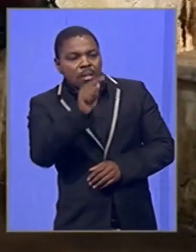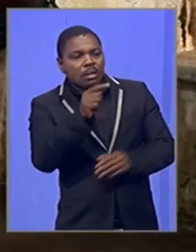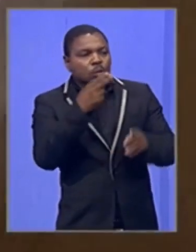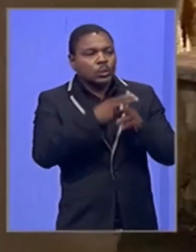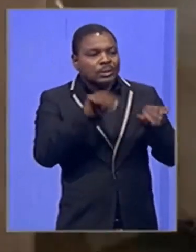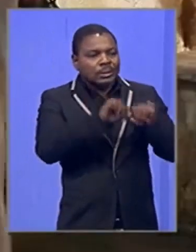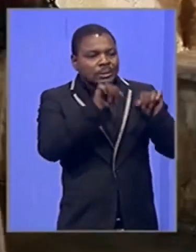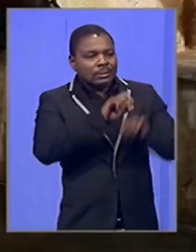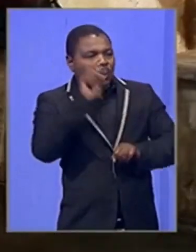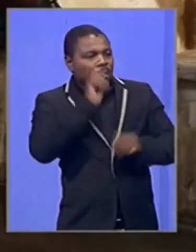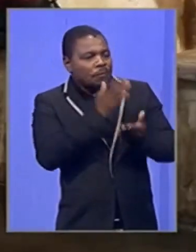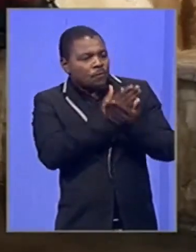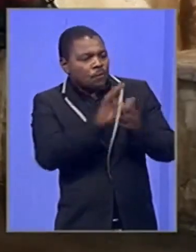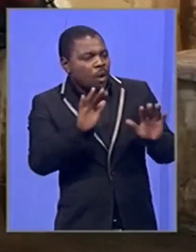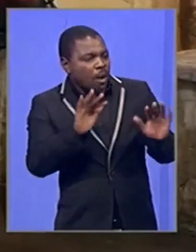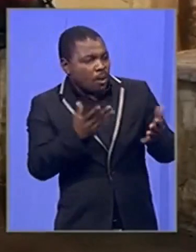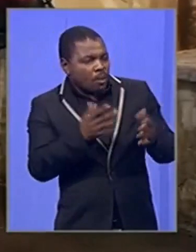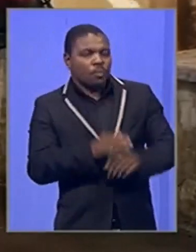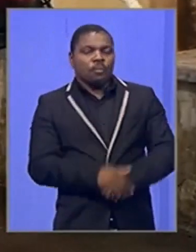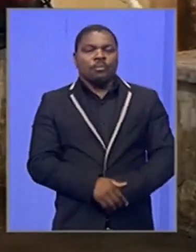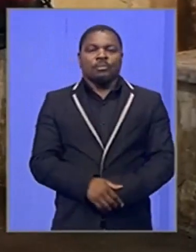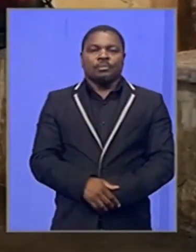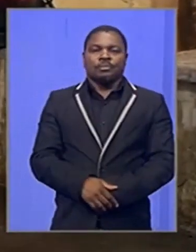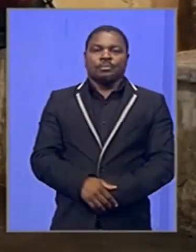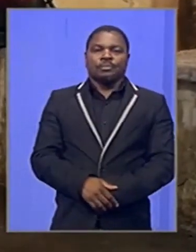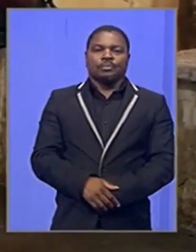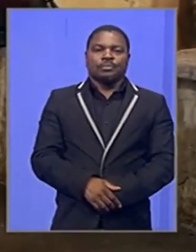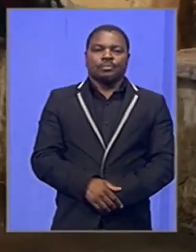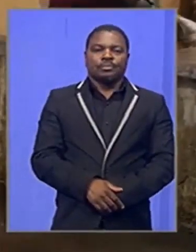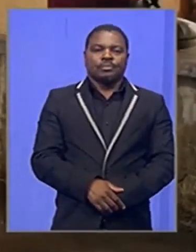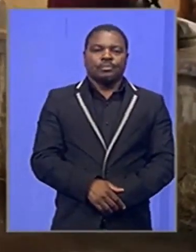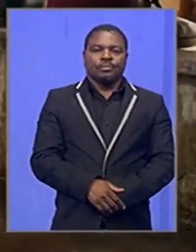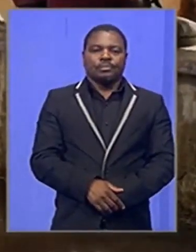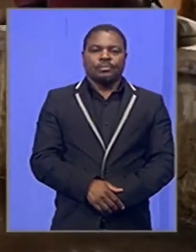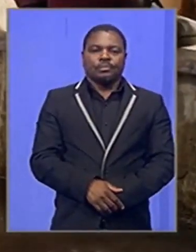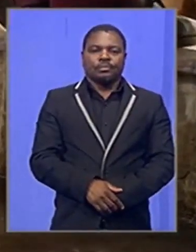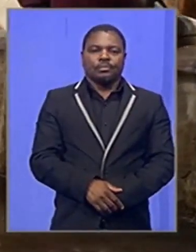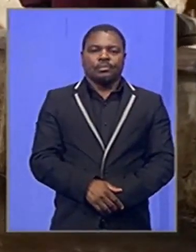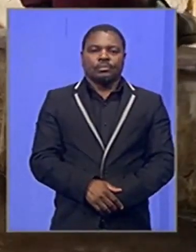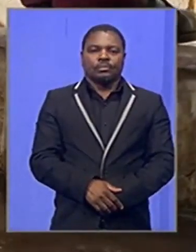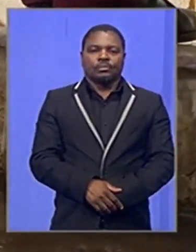boithusetso a mesima kwa dikolong ke Katlego Nyoni wa dikgang tsa SABC Polokwane.